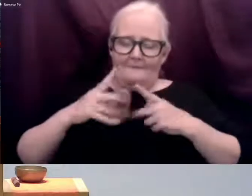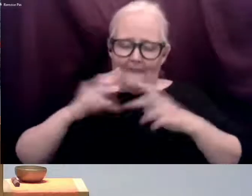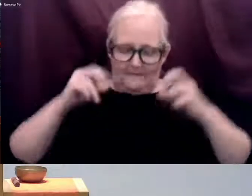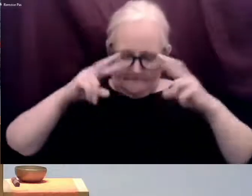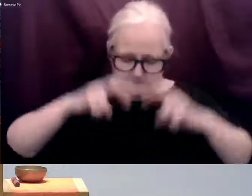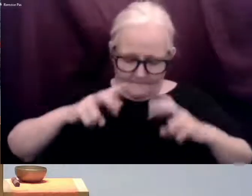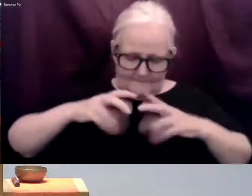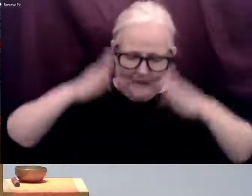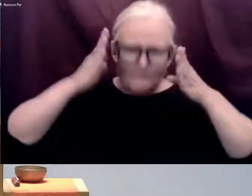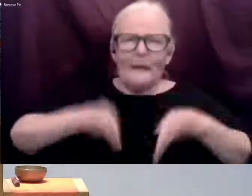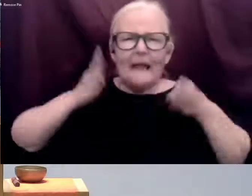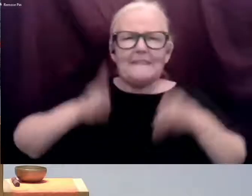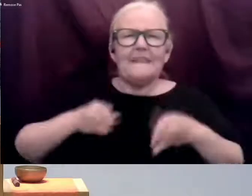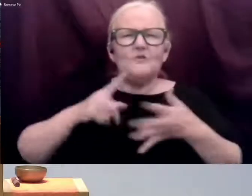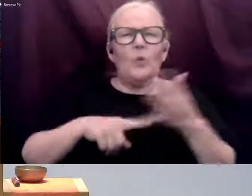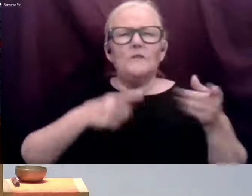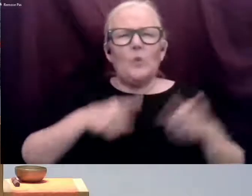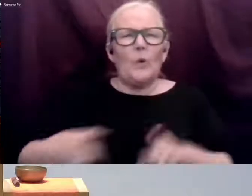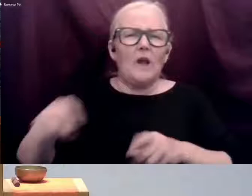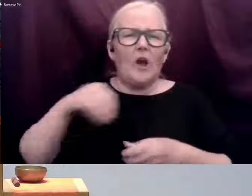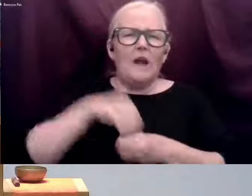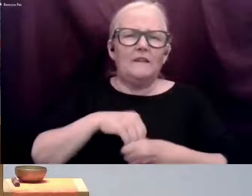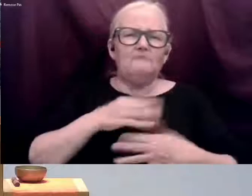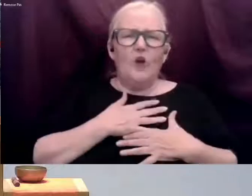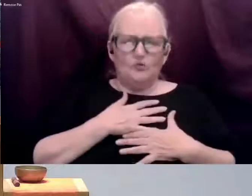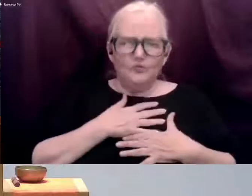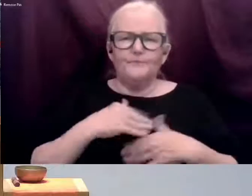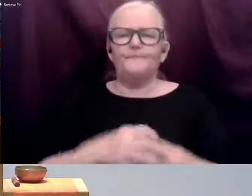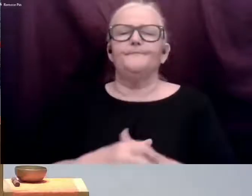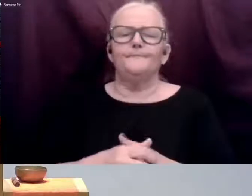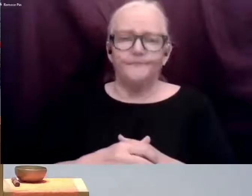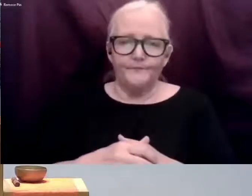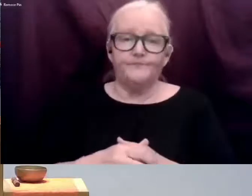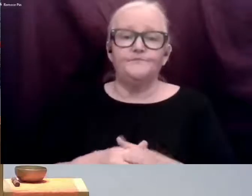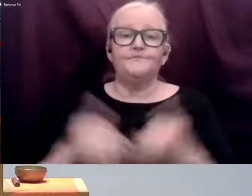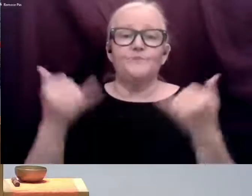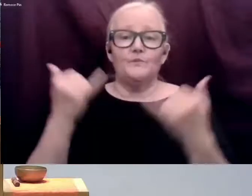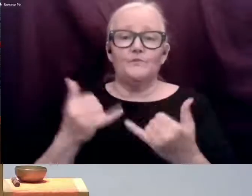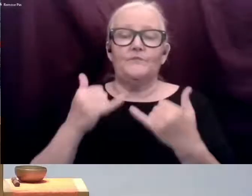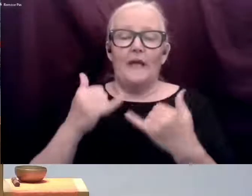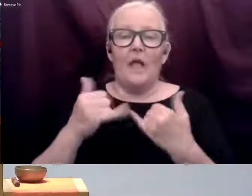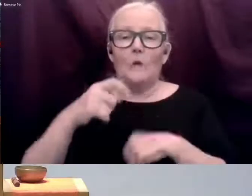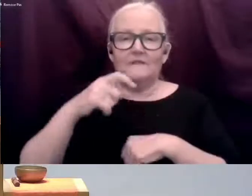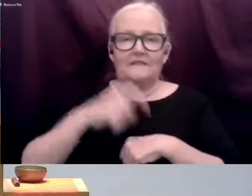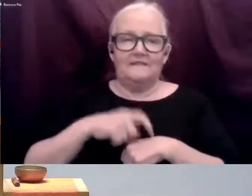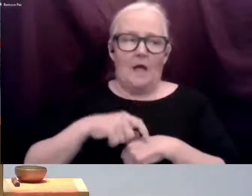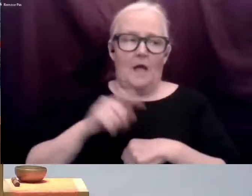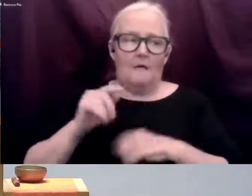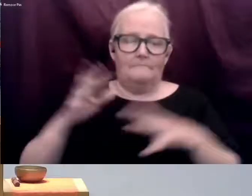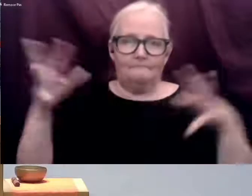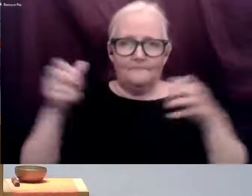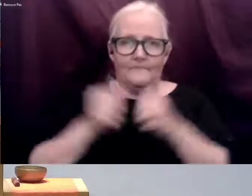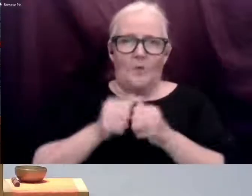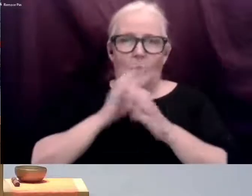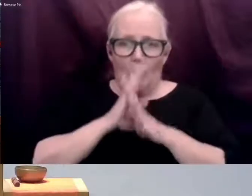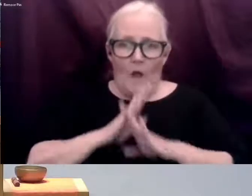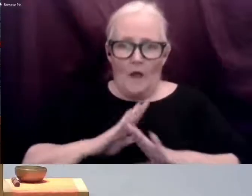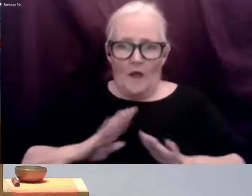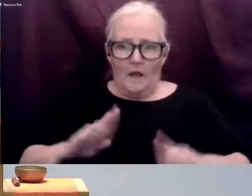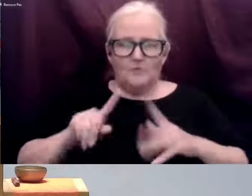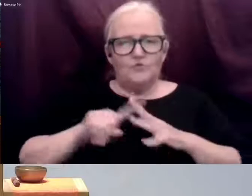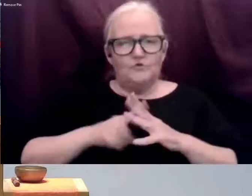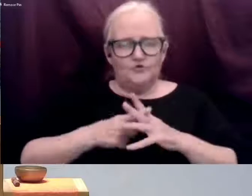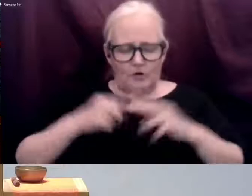us. As we enter into a time of quiet together, to pay attention, to be here and